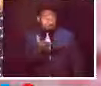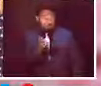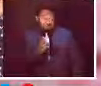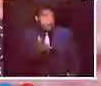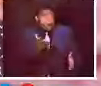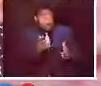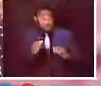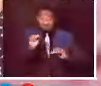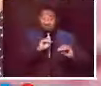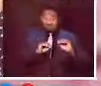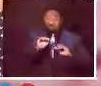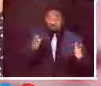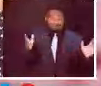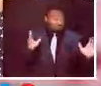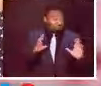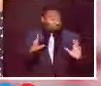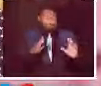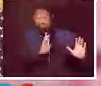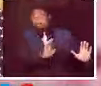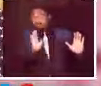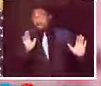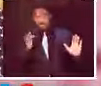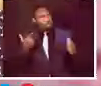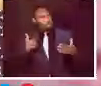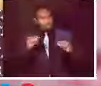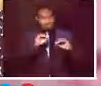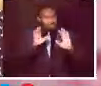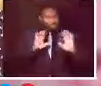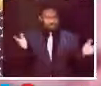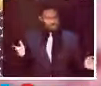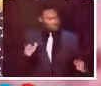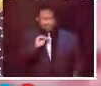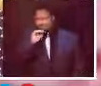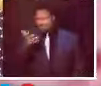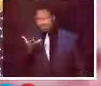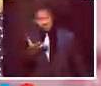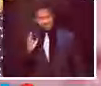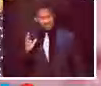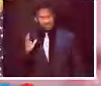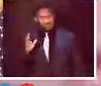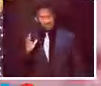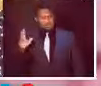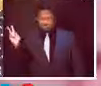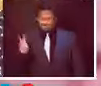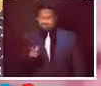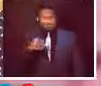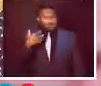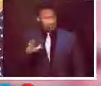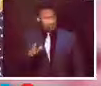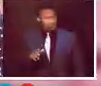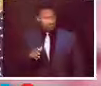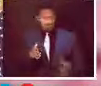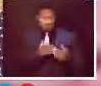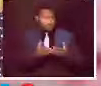observer status, that's fine. They can. We will not even ask for observer. We are okay with our two. They can decide to have